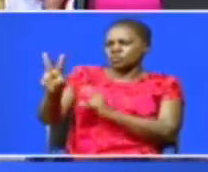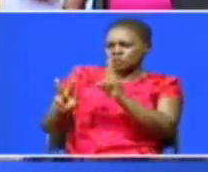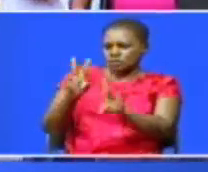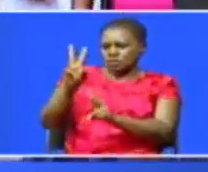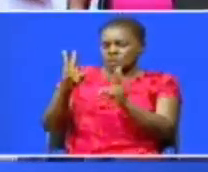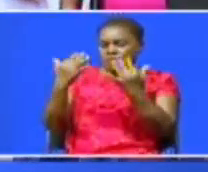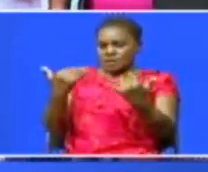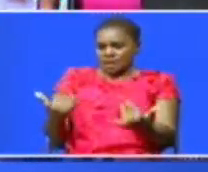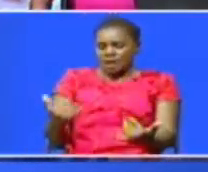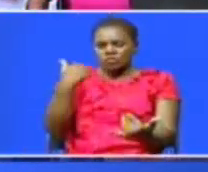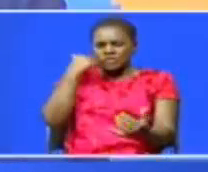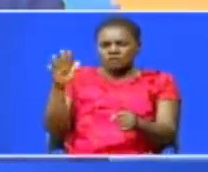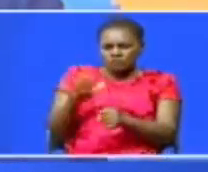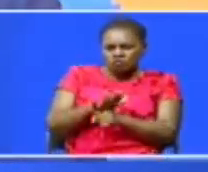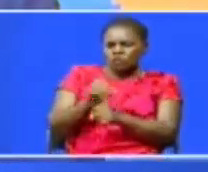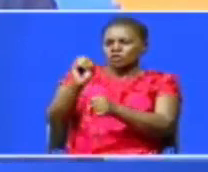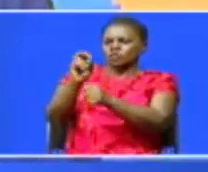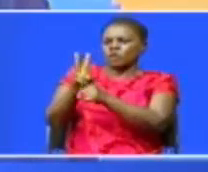4,522. We now have